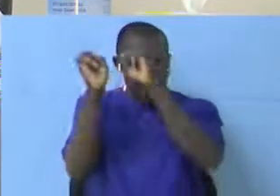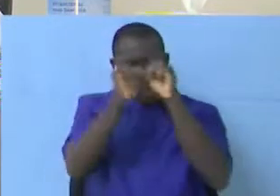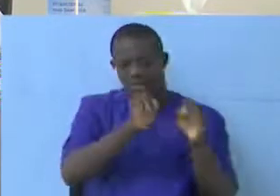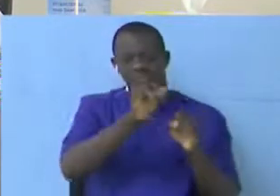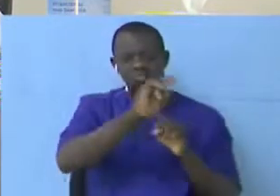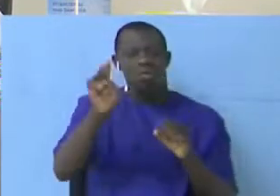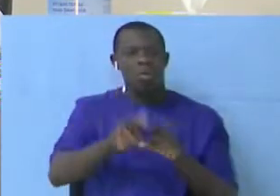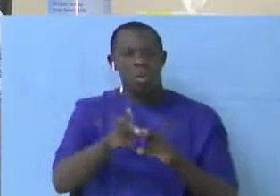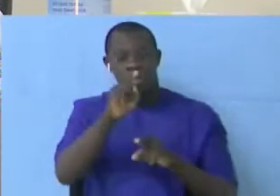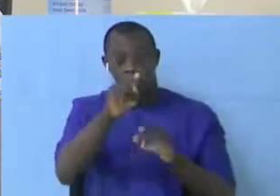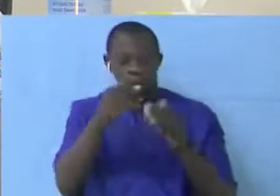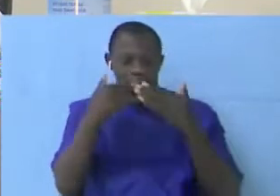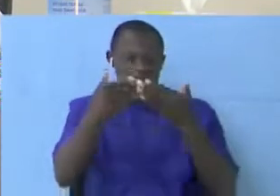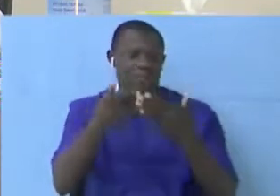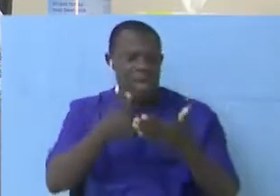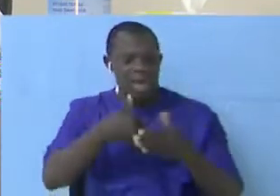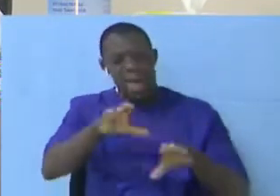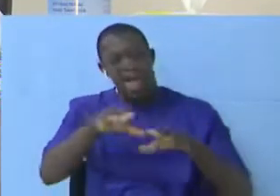I took responsibility.